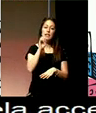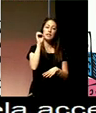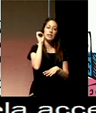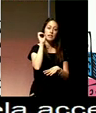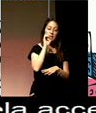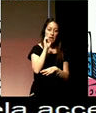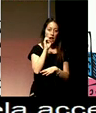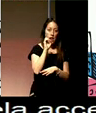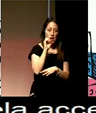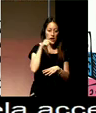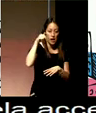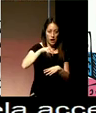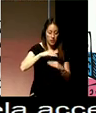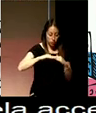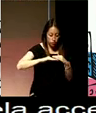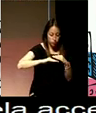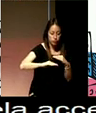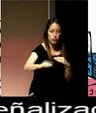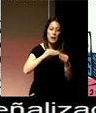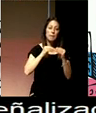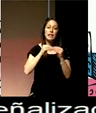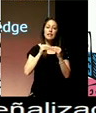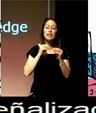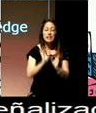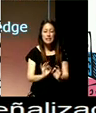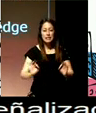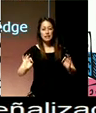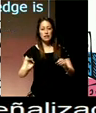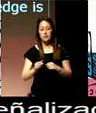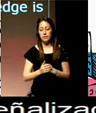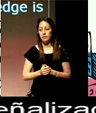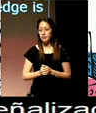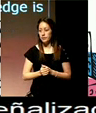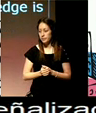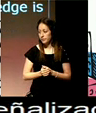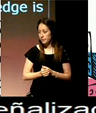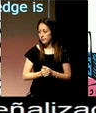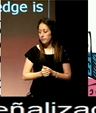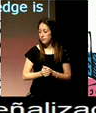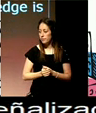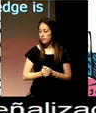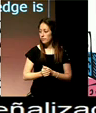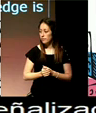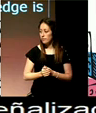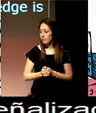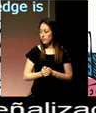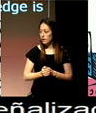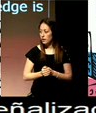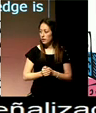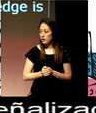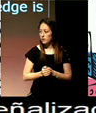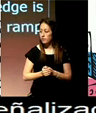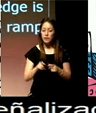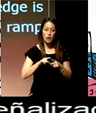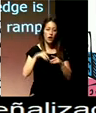Its edge is marked by the curve of the original Roman bricks. The ramp that goes down to the excavation